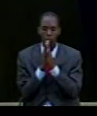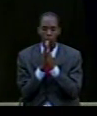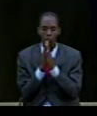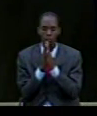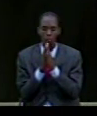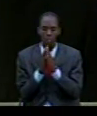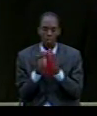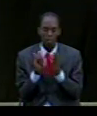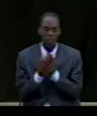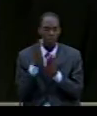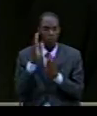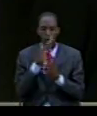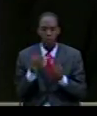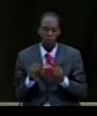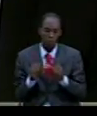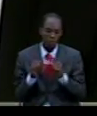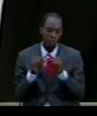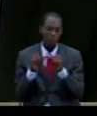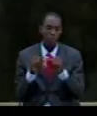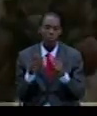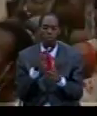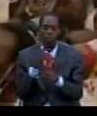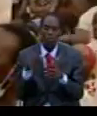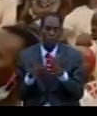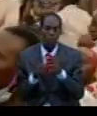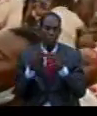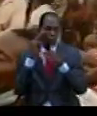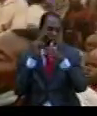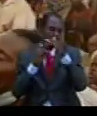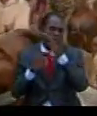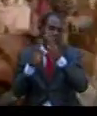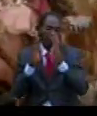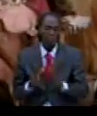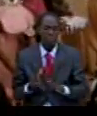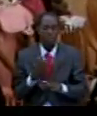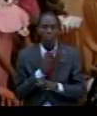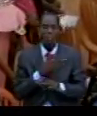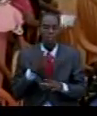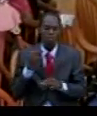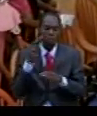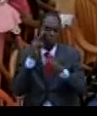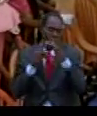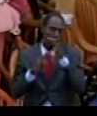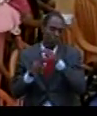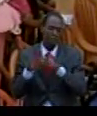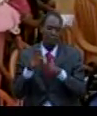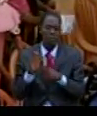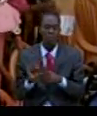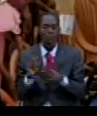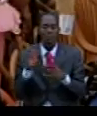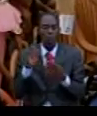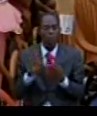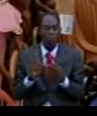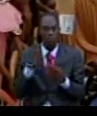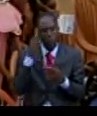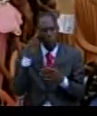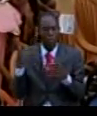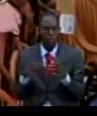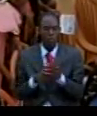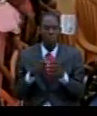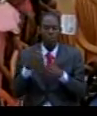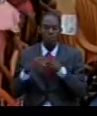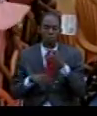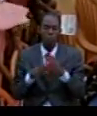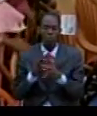Sustenance of the visioner and of the vision for global crusade. Let's pray.